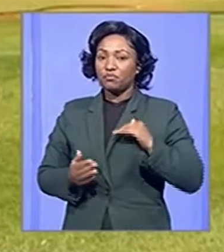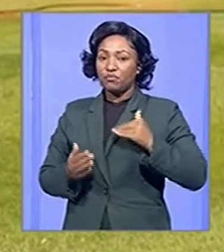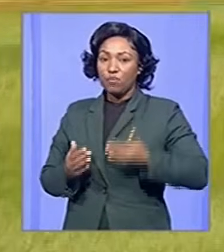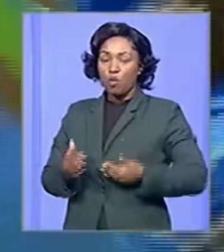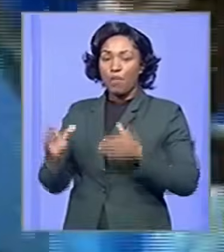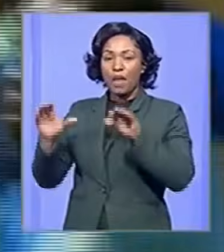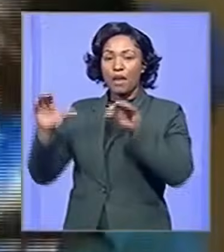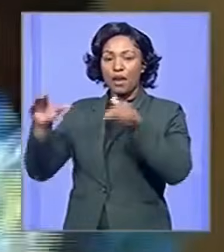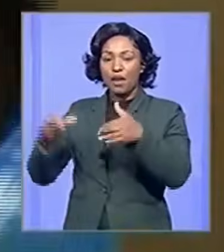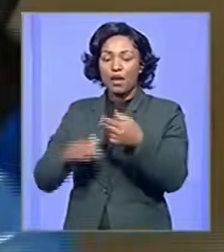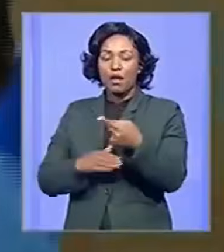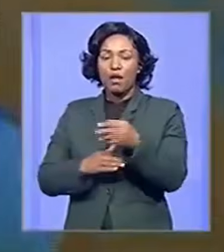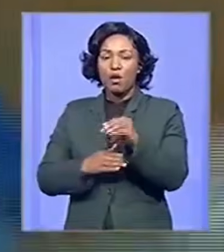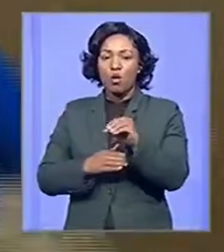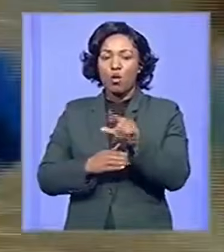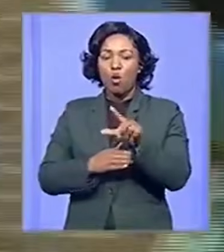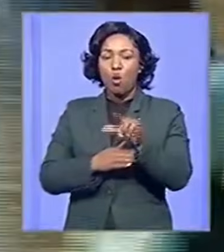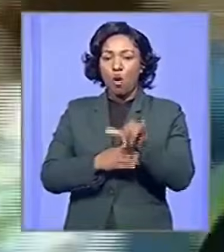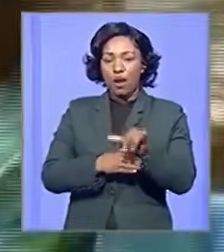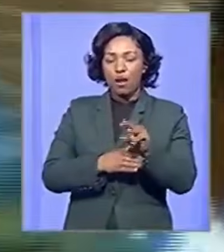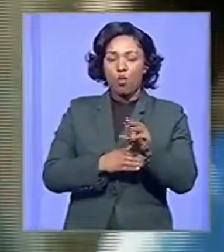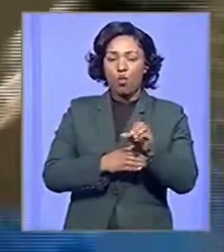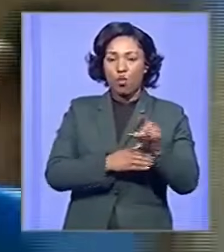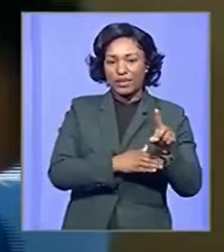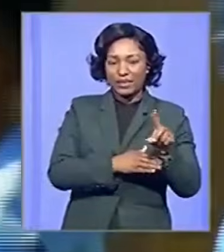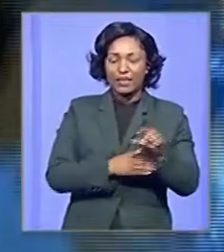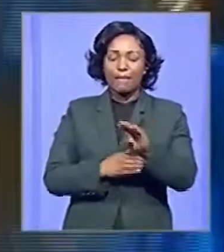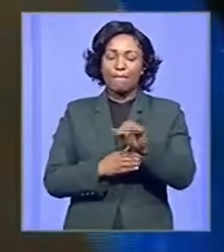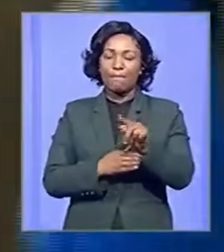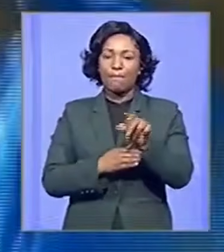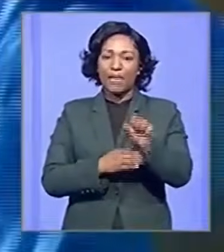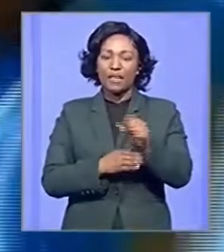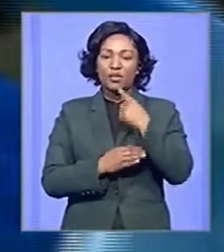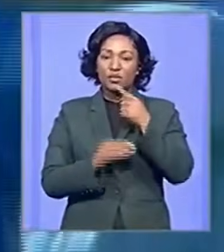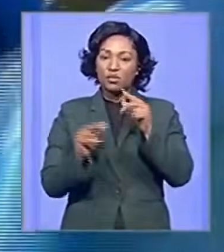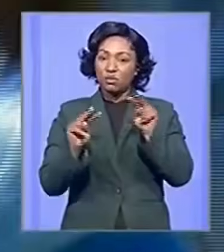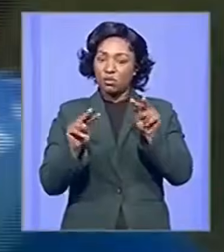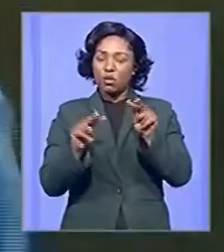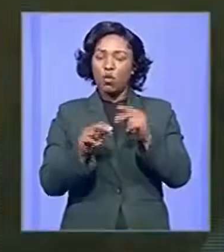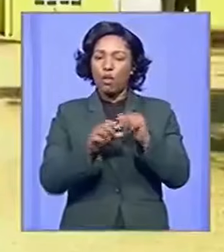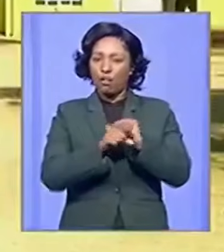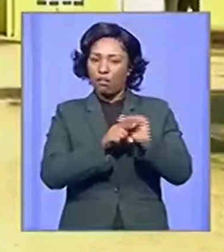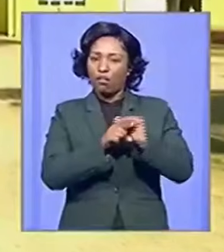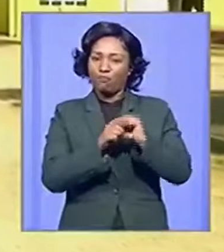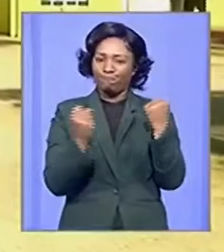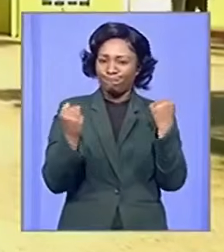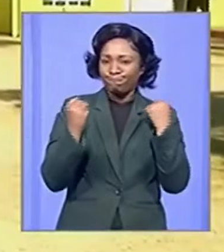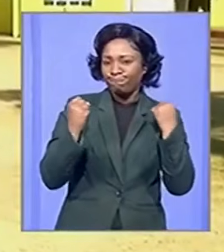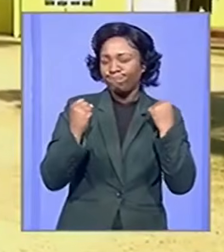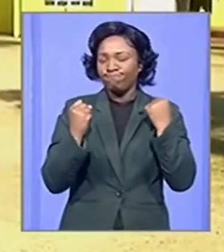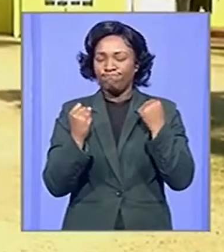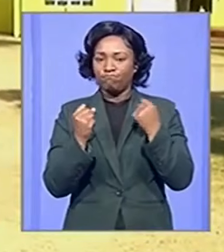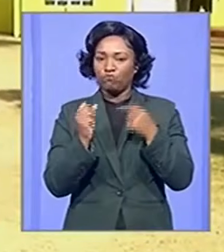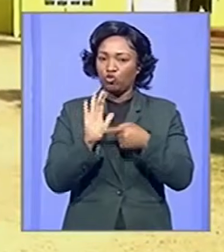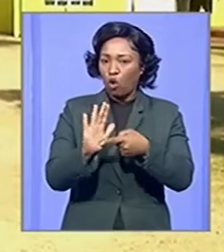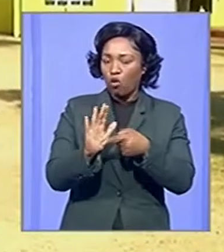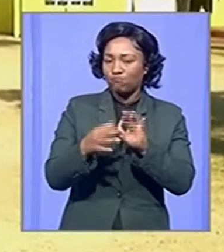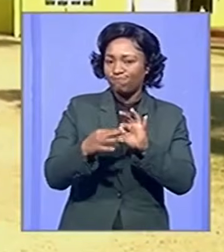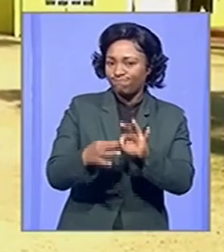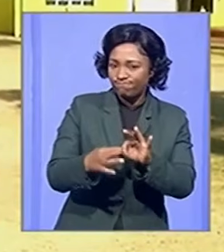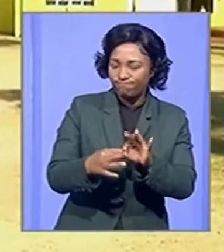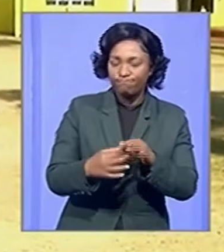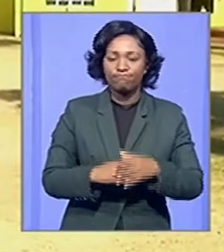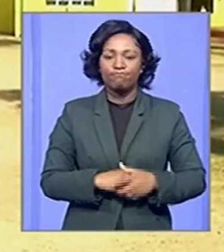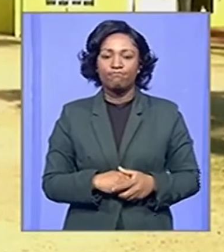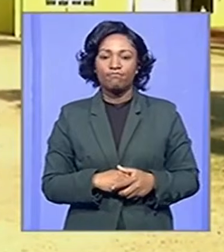Hollywood Bets ka makgetlo a tsheletseng ba re ba ikwetlisa ka matla le ho bontsha maikemisetso. I think those they come in as a credit